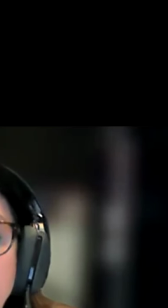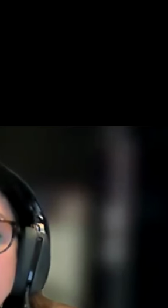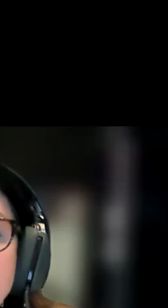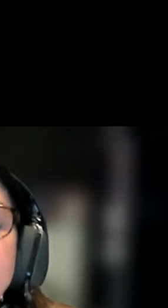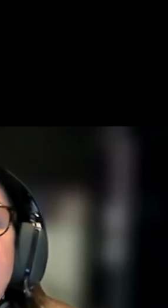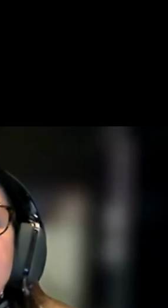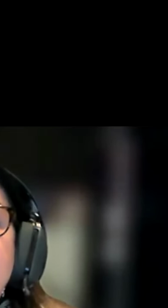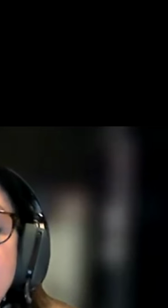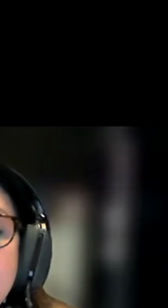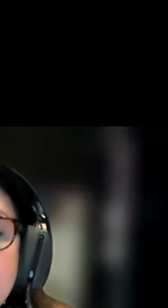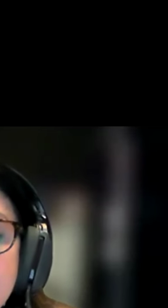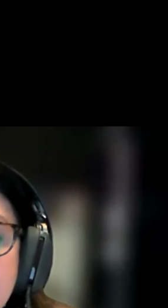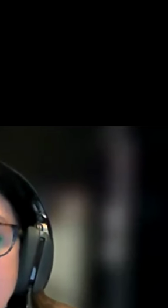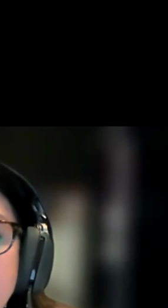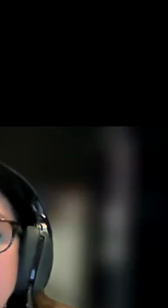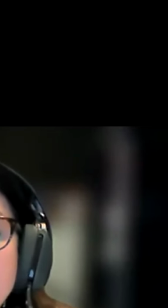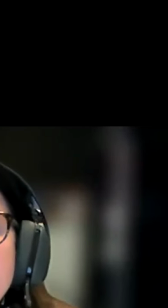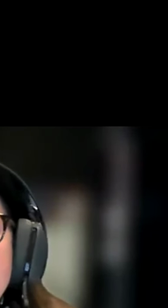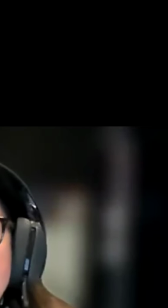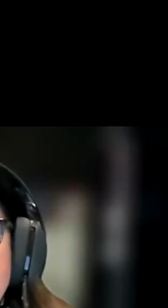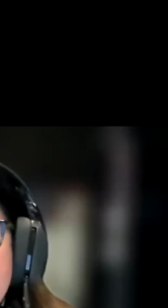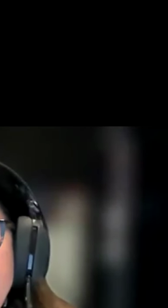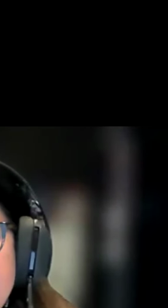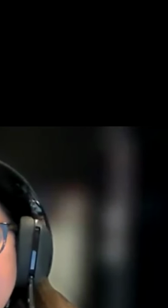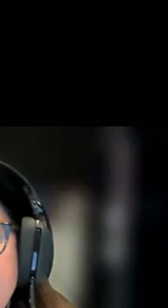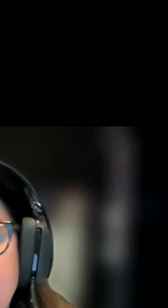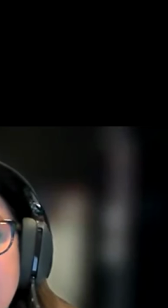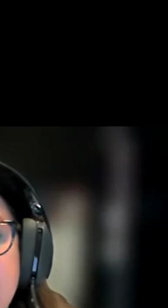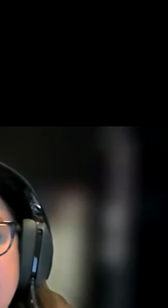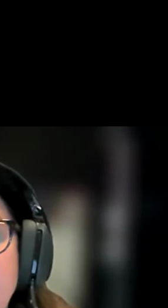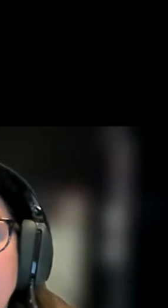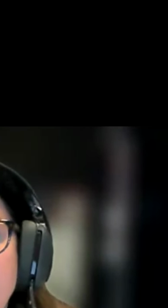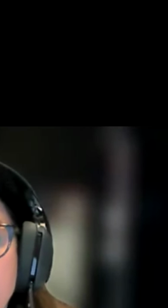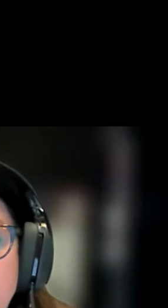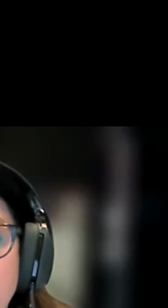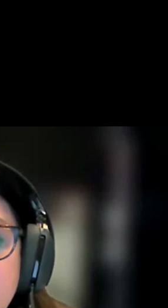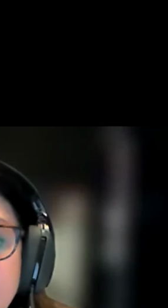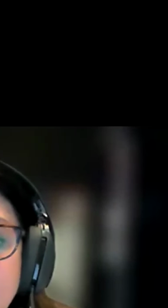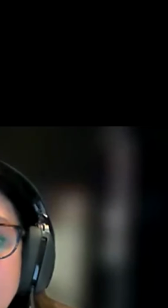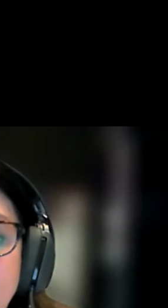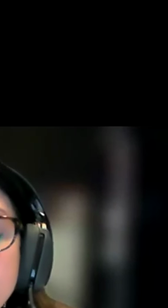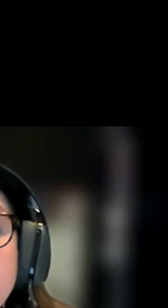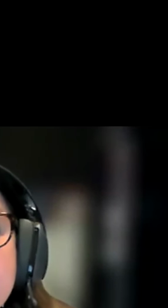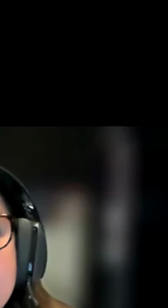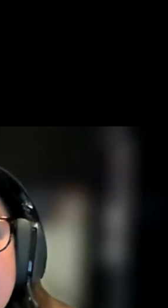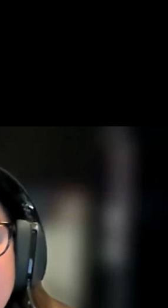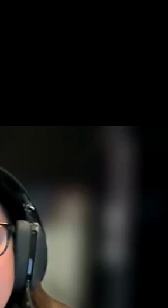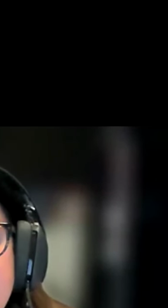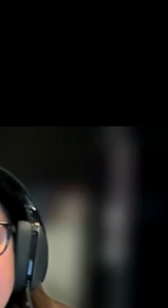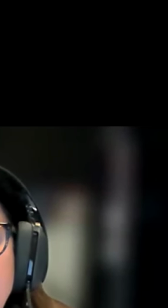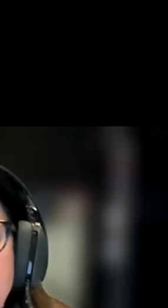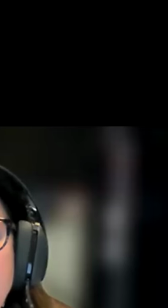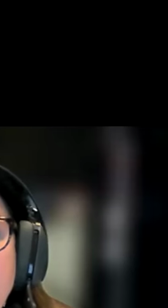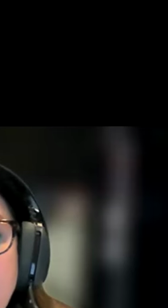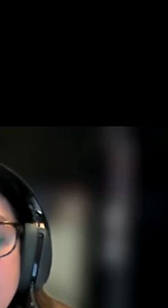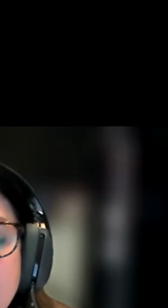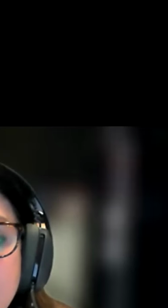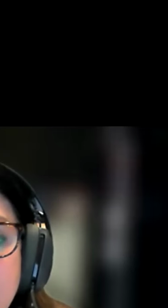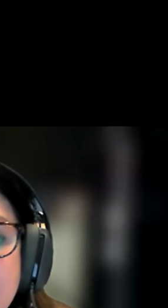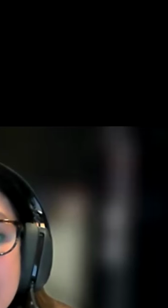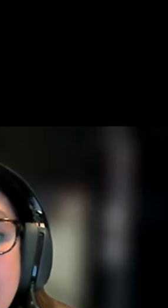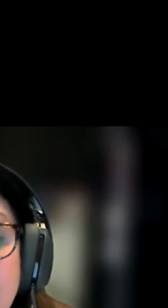to and from health facilities designed under a universal accessibility approach, ensuring safety and